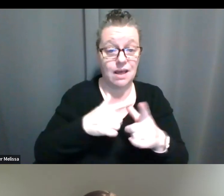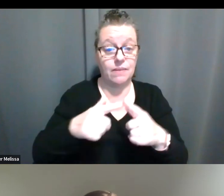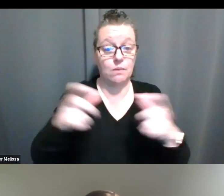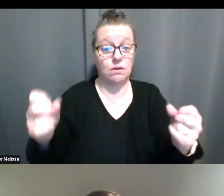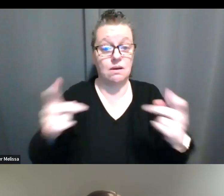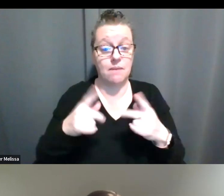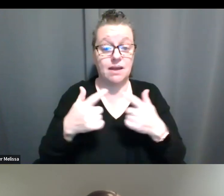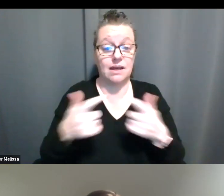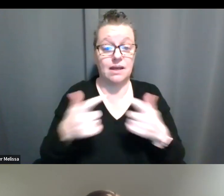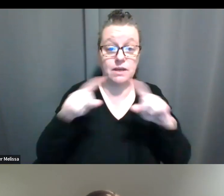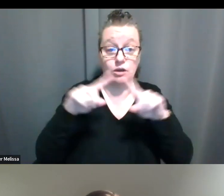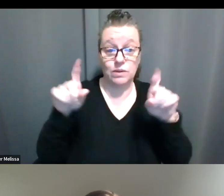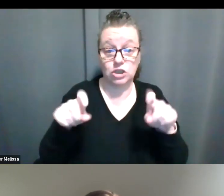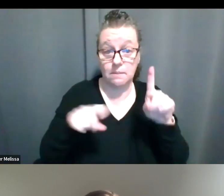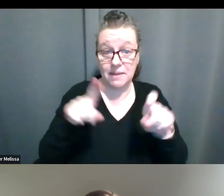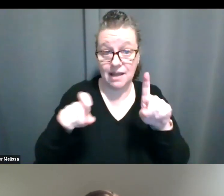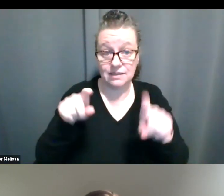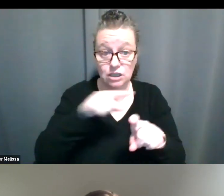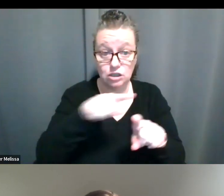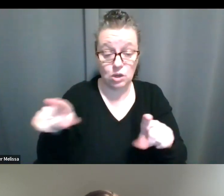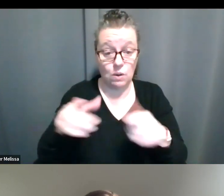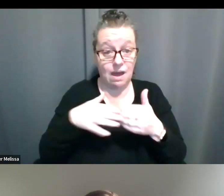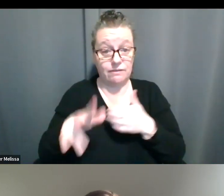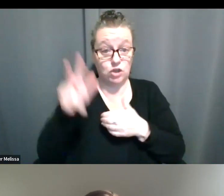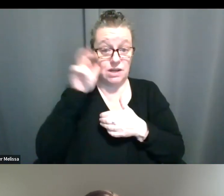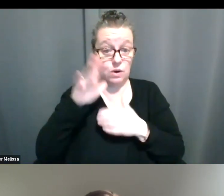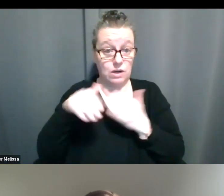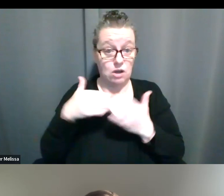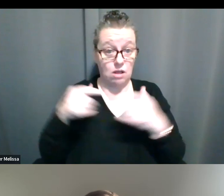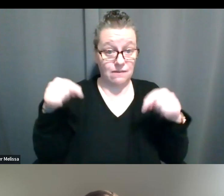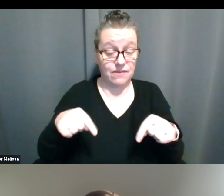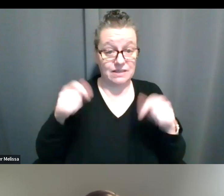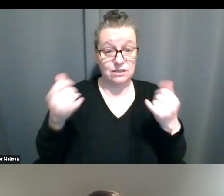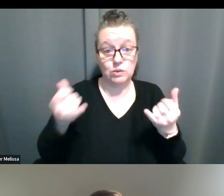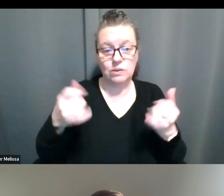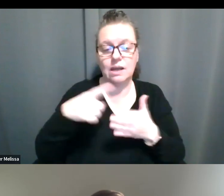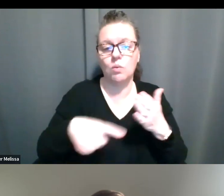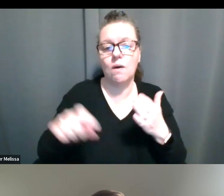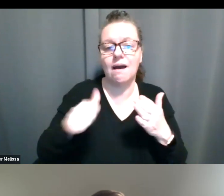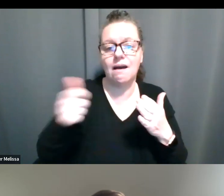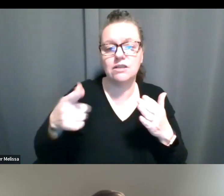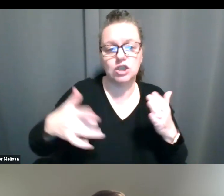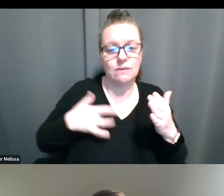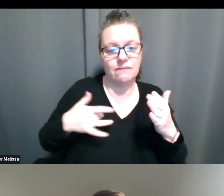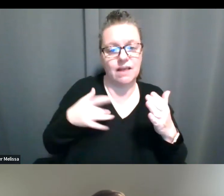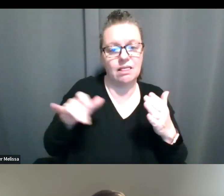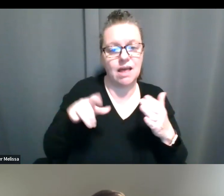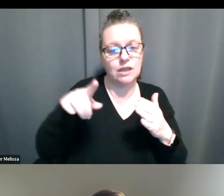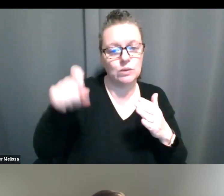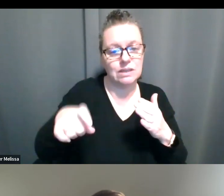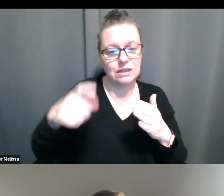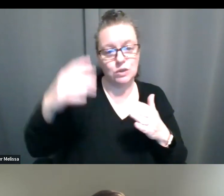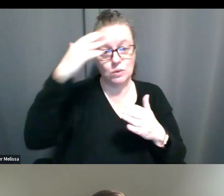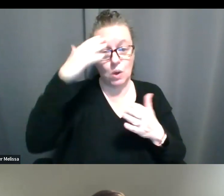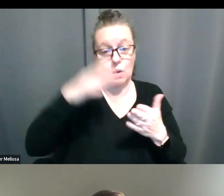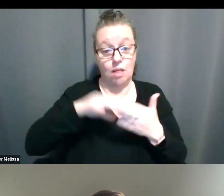big questions I'm going to be asking all of you is, after hearing all of this today, what else do you feel like you need to know or learn more about,